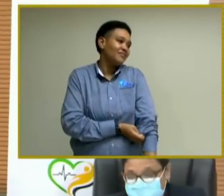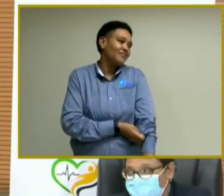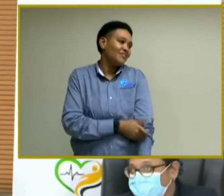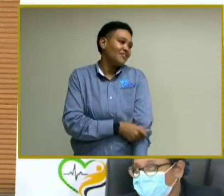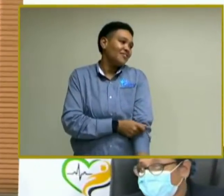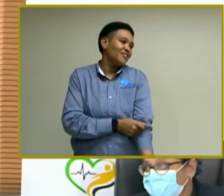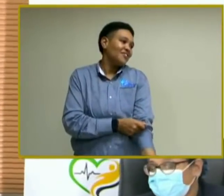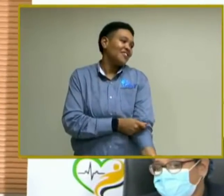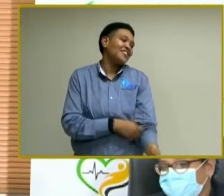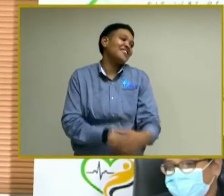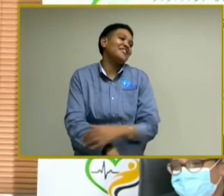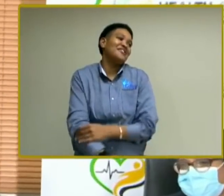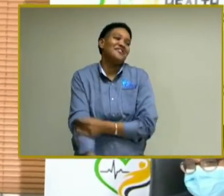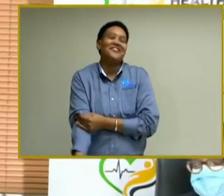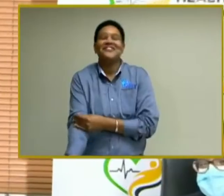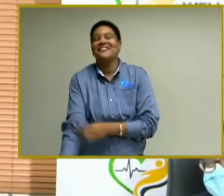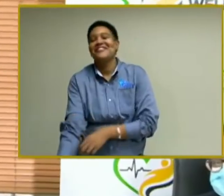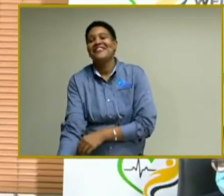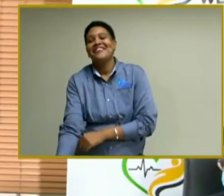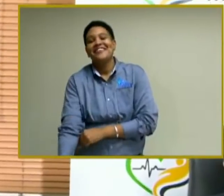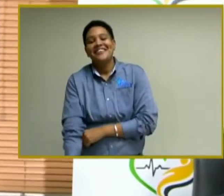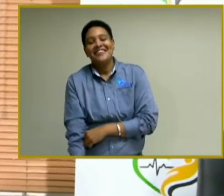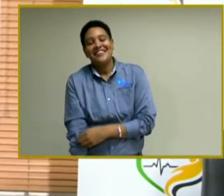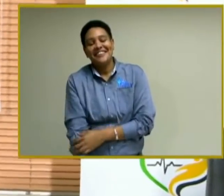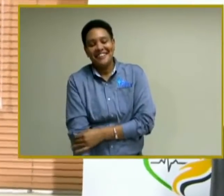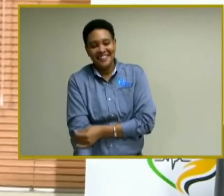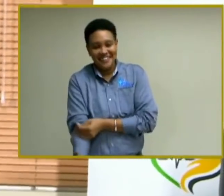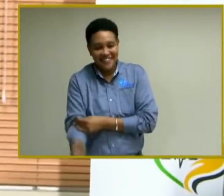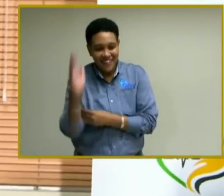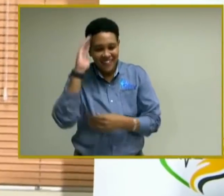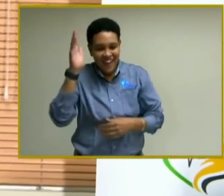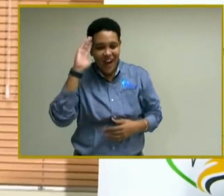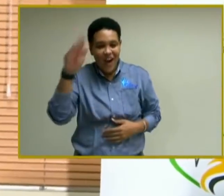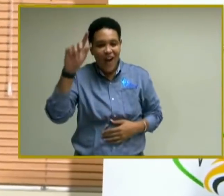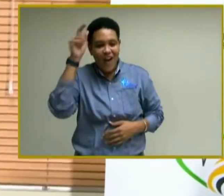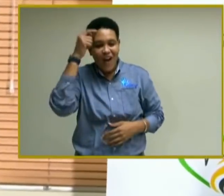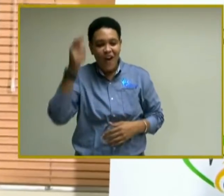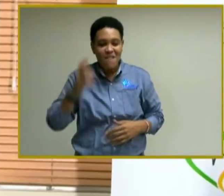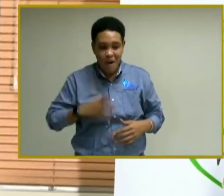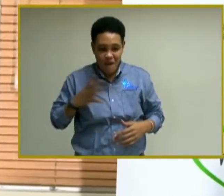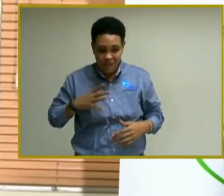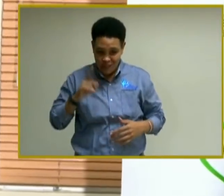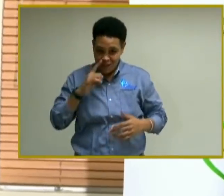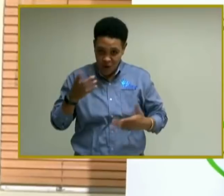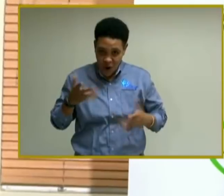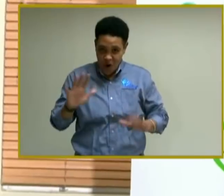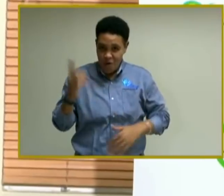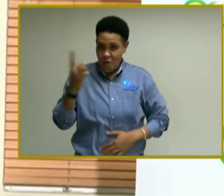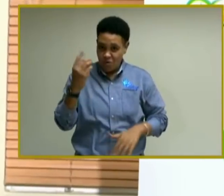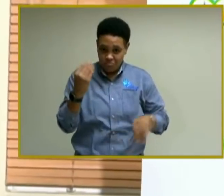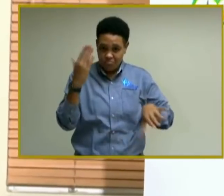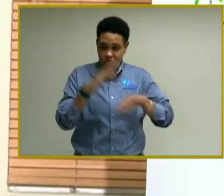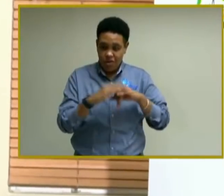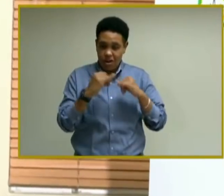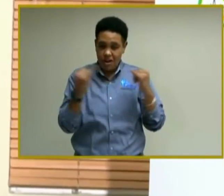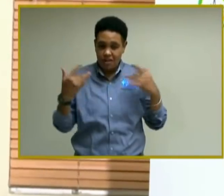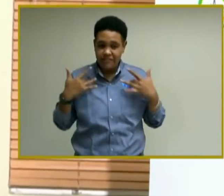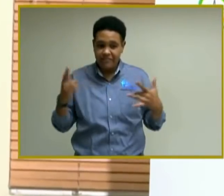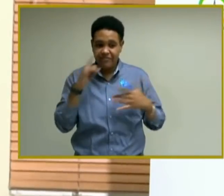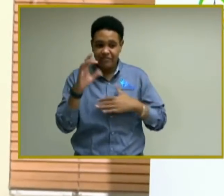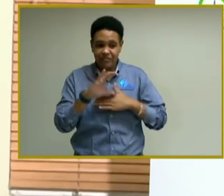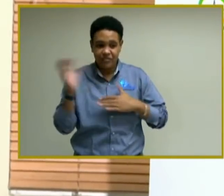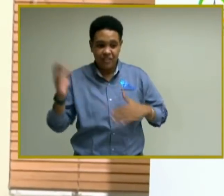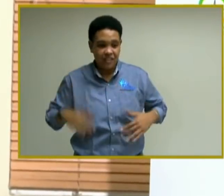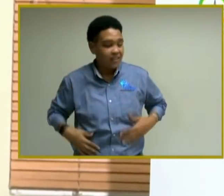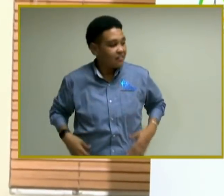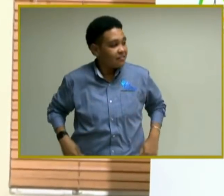Government ministers, what? Sorry? All government officials vow to only have virtual events for Christmas.